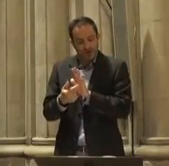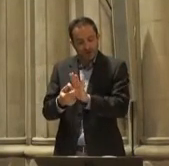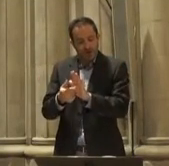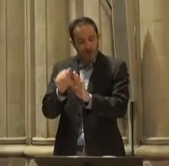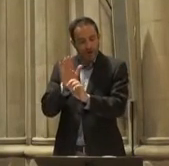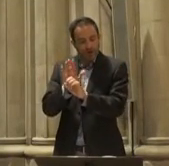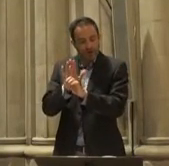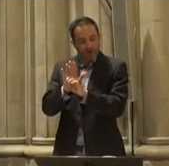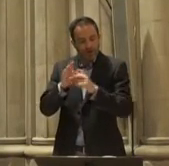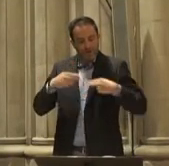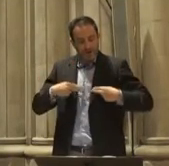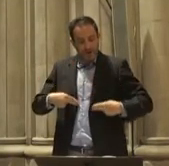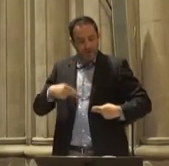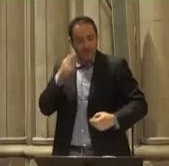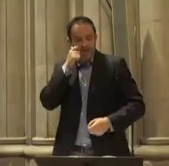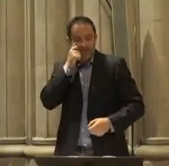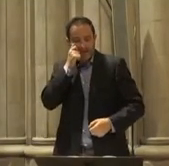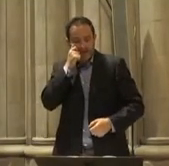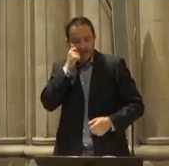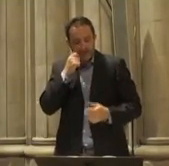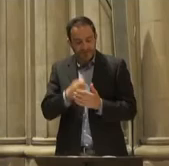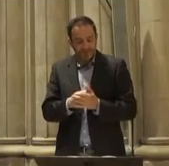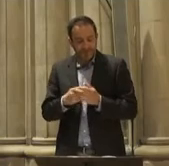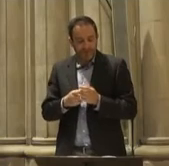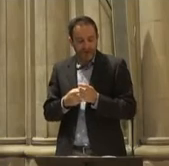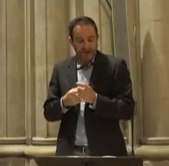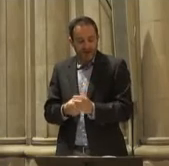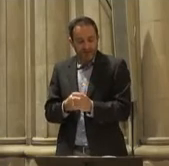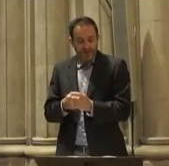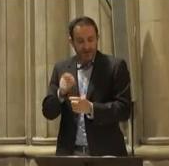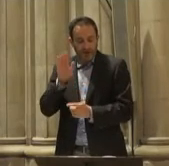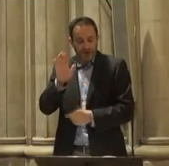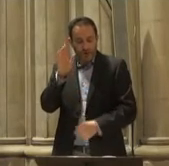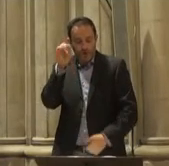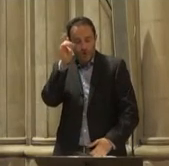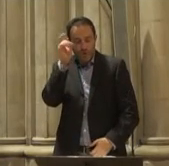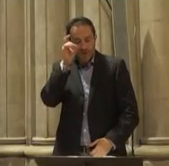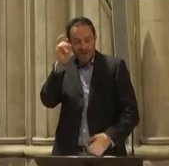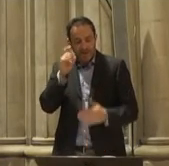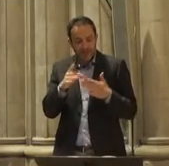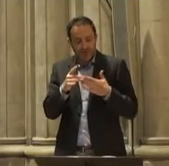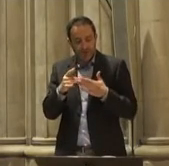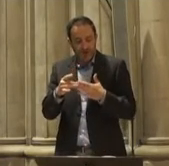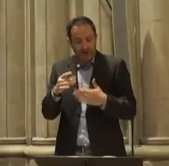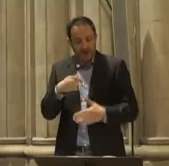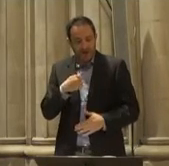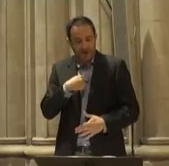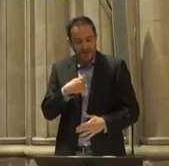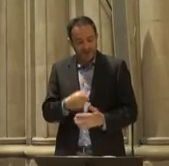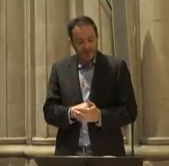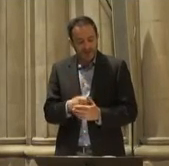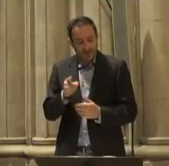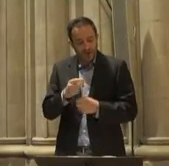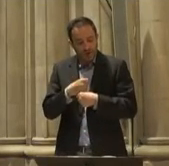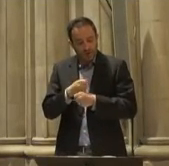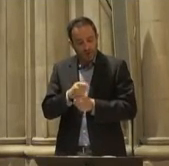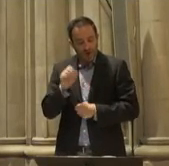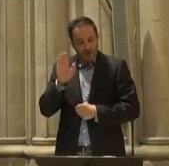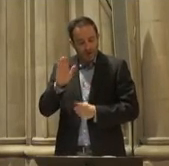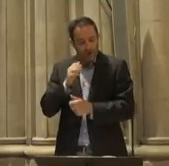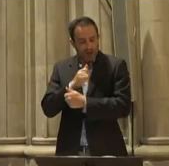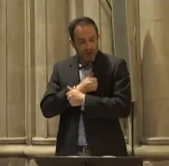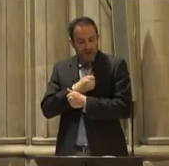in human flesh, and pouring forth your wisdom to guide us, you manifest your love for